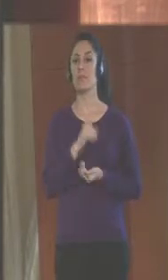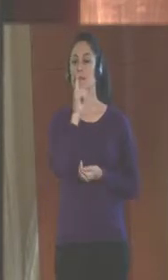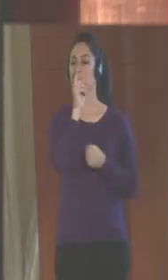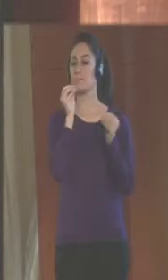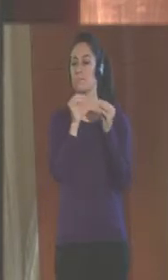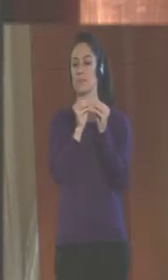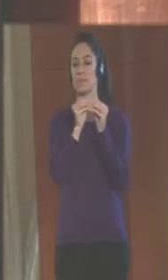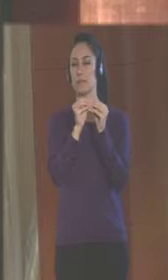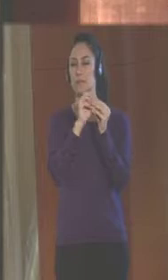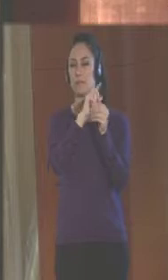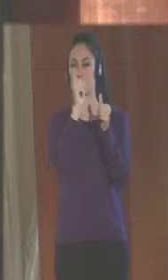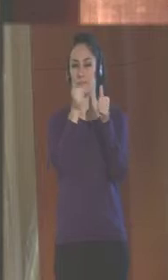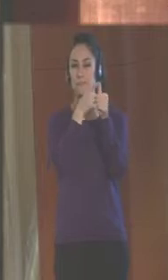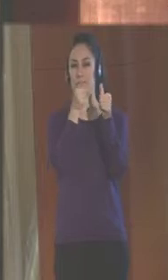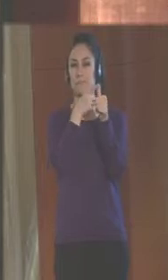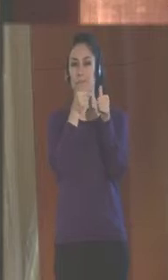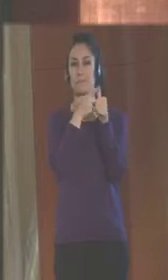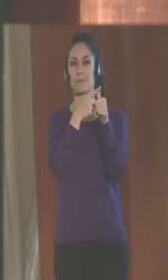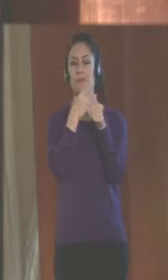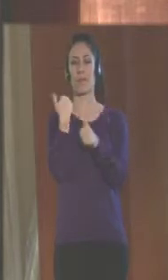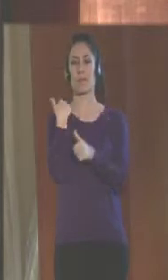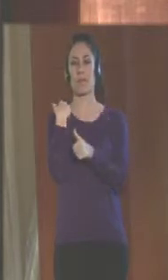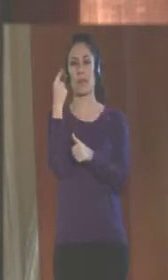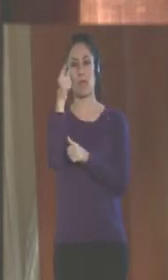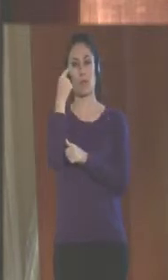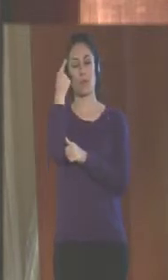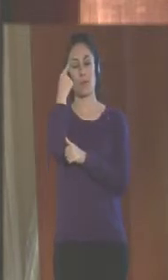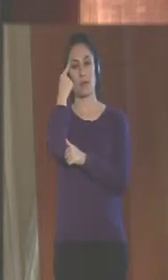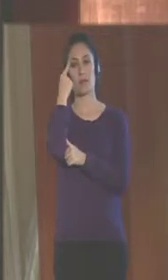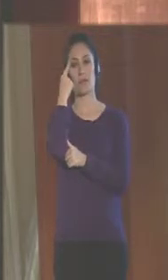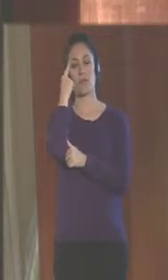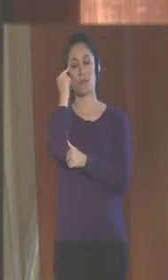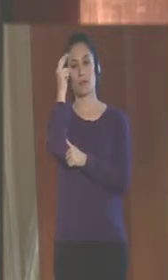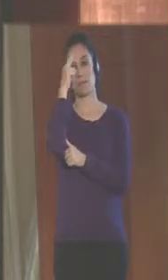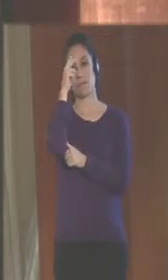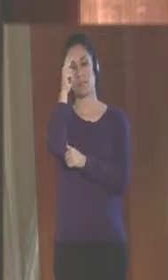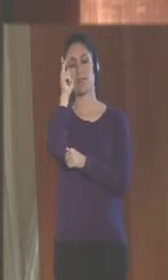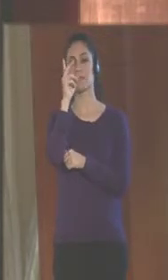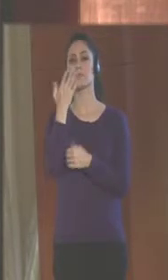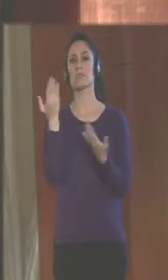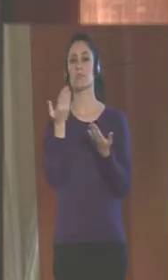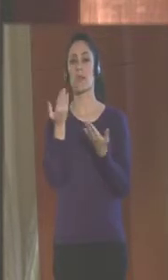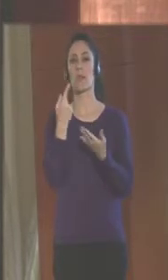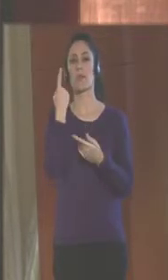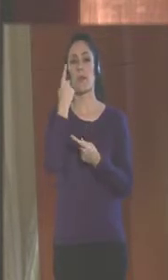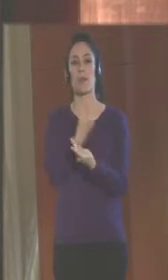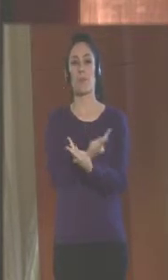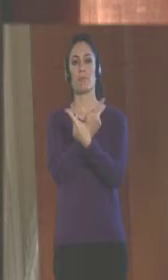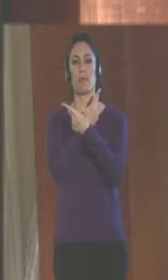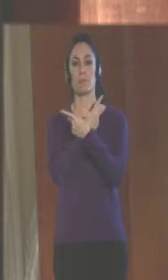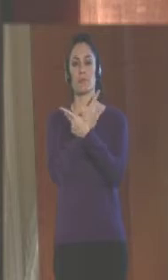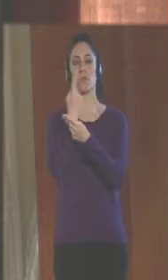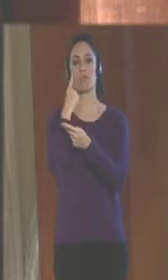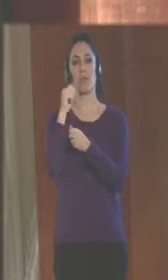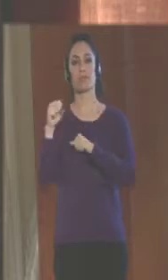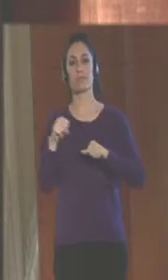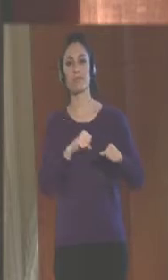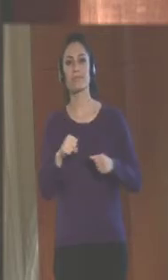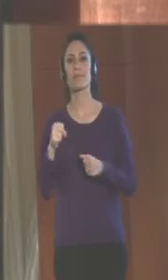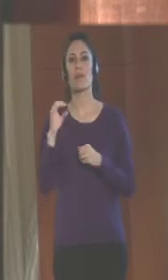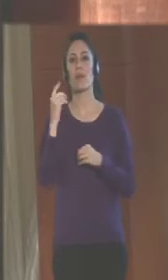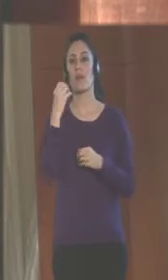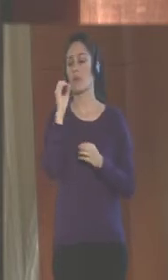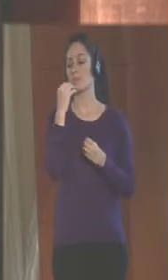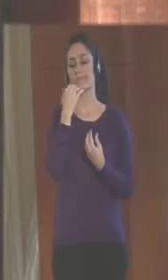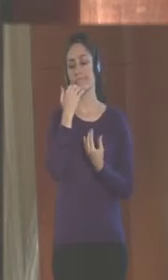One of the main instruments that the federal government has available and applies is the